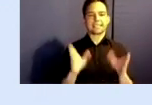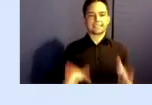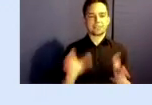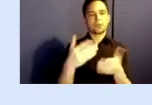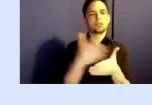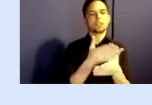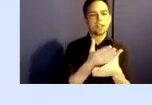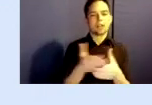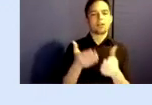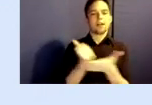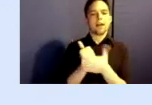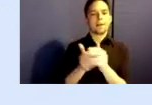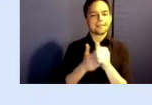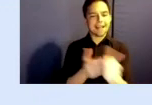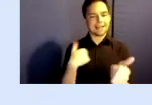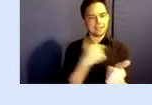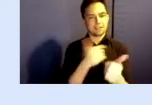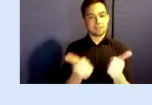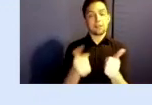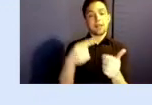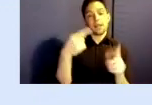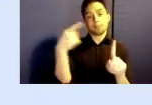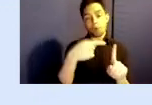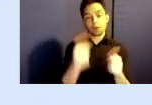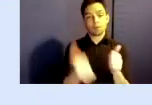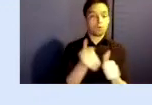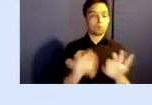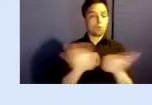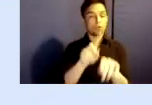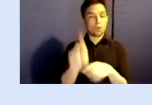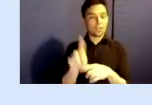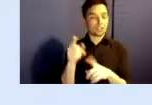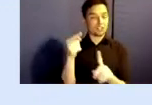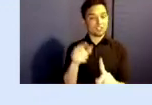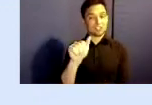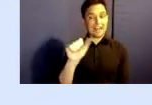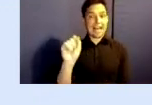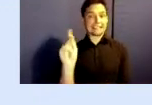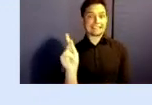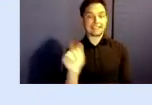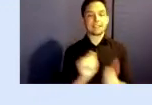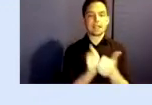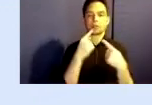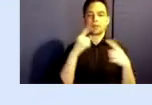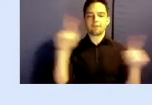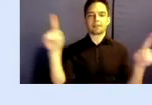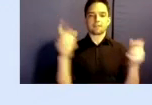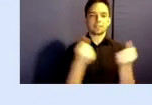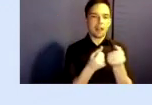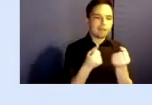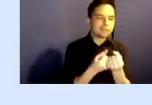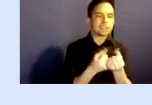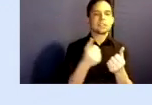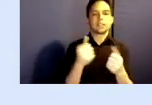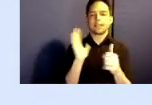in identifying the most important questions to ask and define how we can engage effectively in advocacy and with our